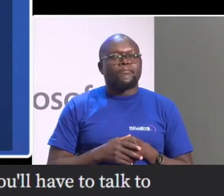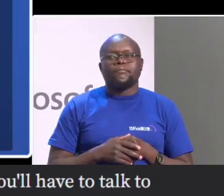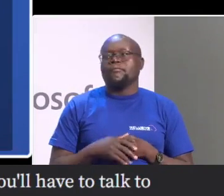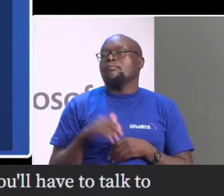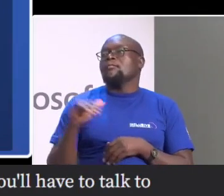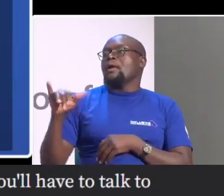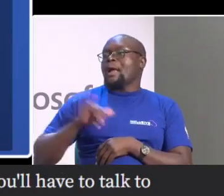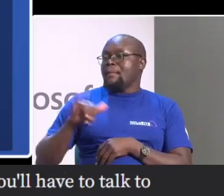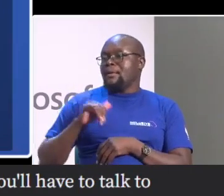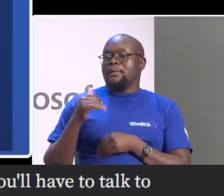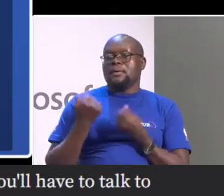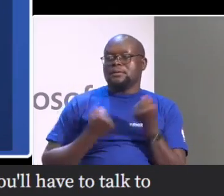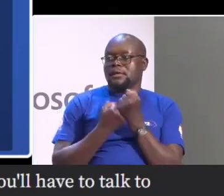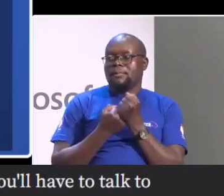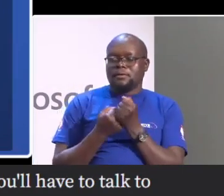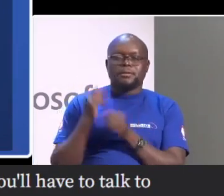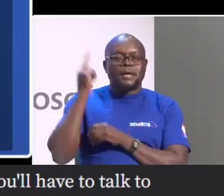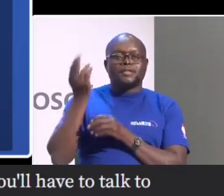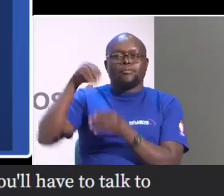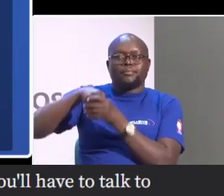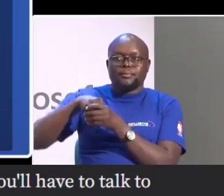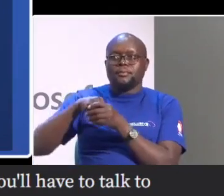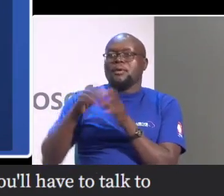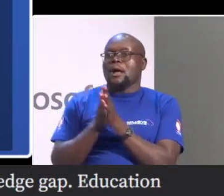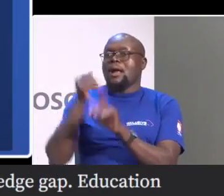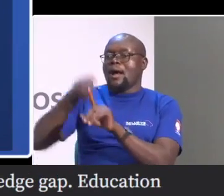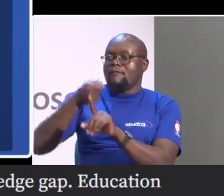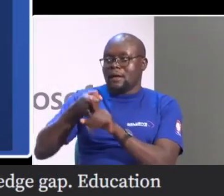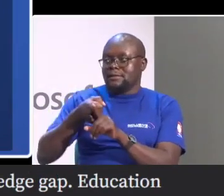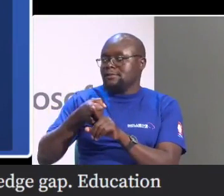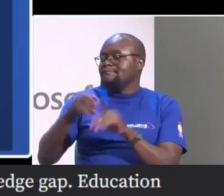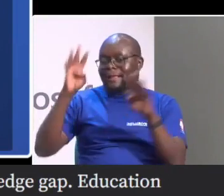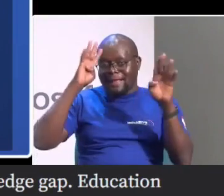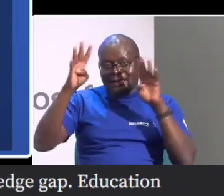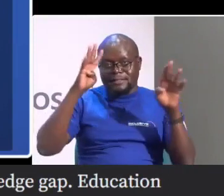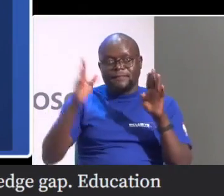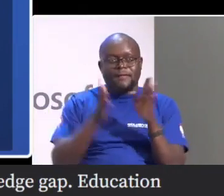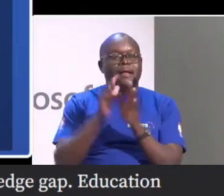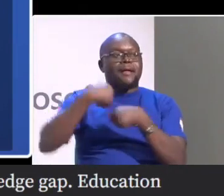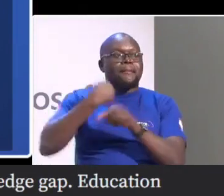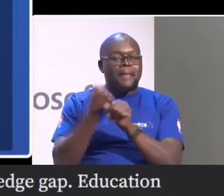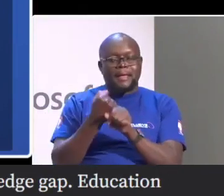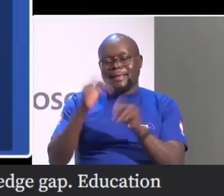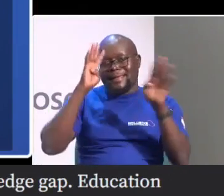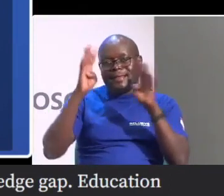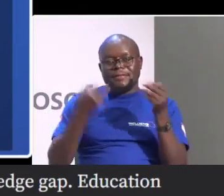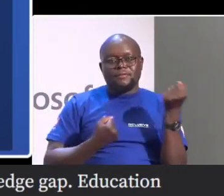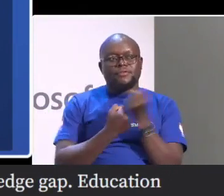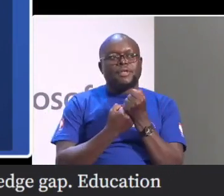Empathy will support reasonable accommodation, advocacy and awareness for creativity, and creativity to